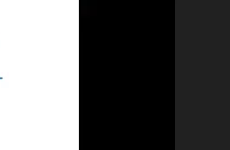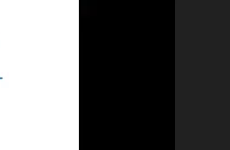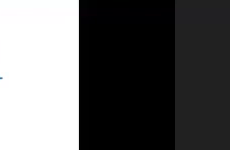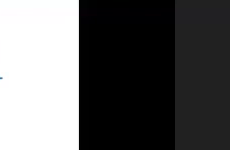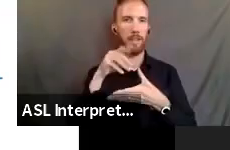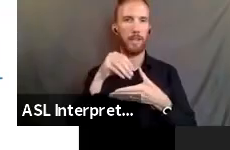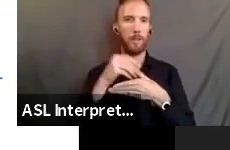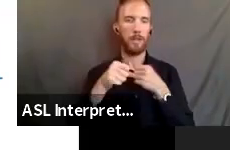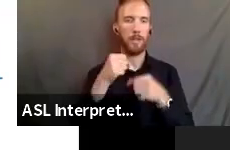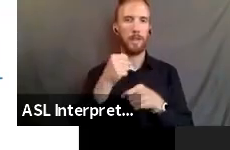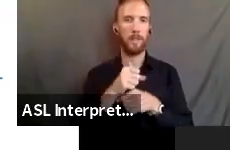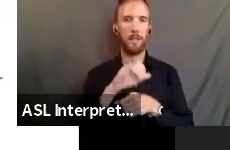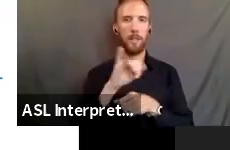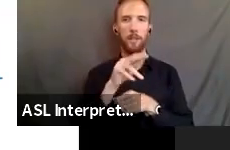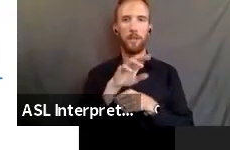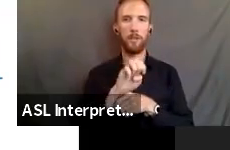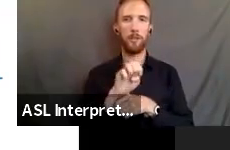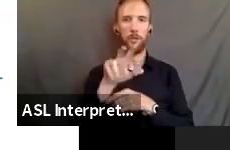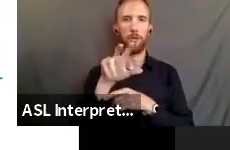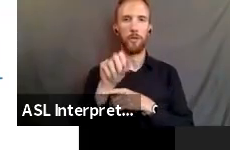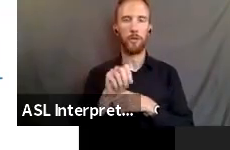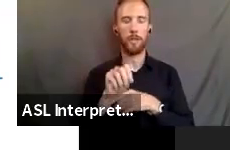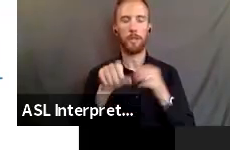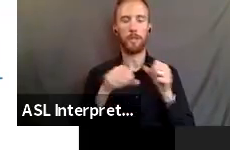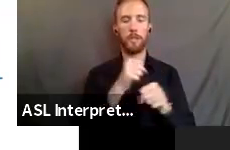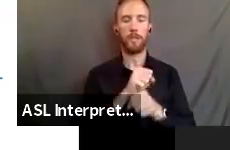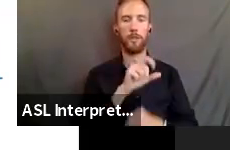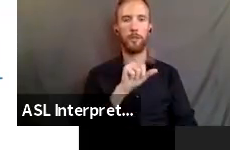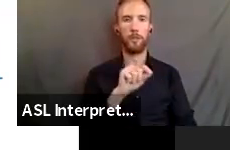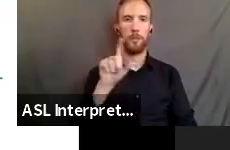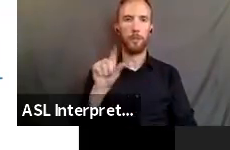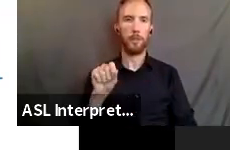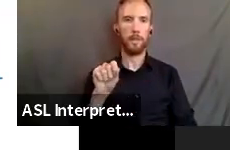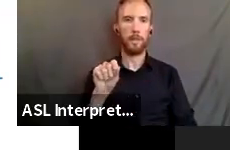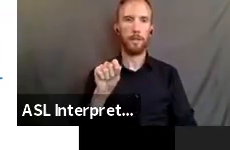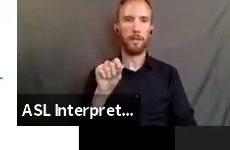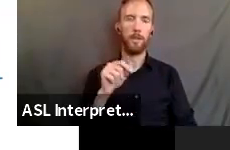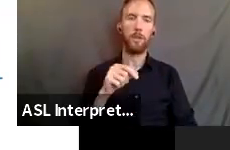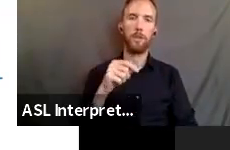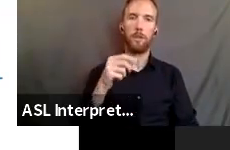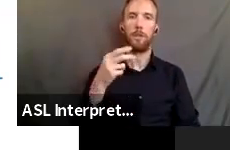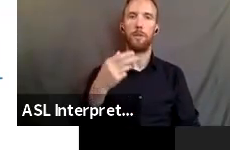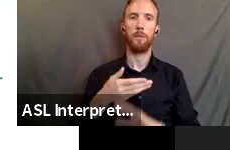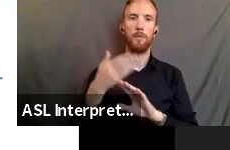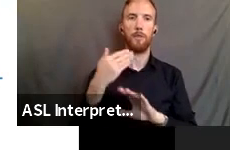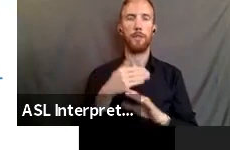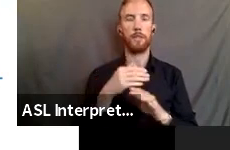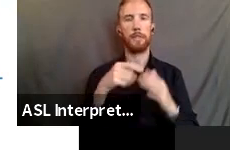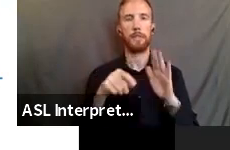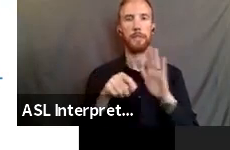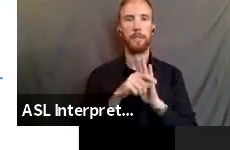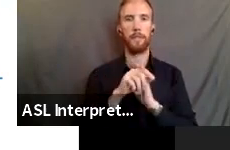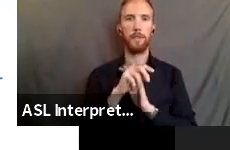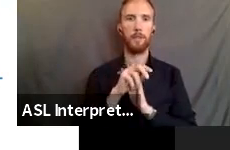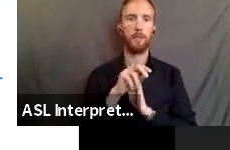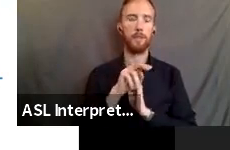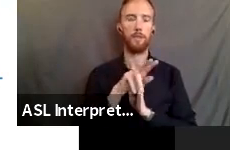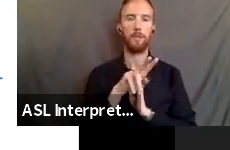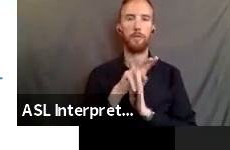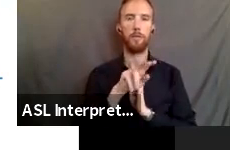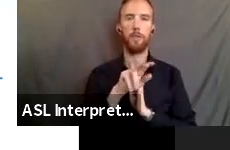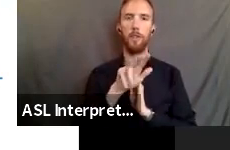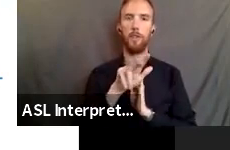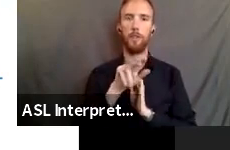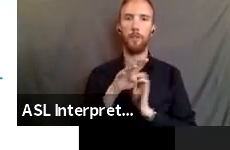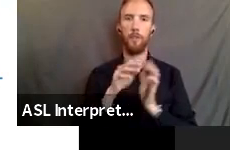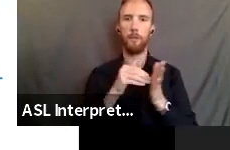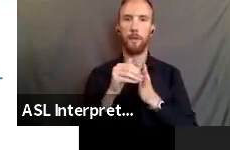2020. as of 6 30 the district's net cash position was negative 234 million and consisted of 266 million